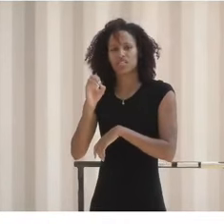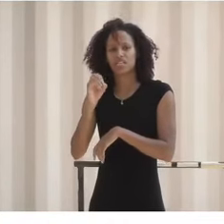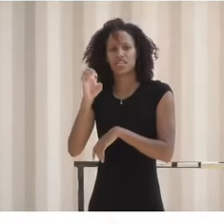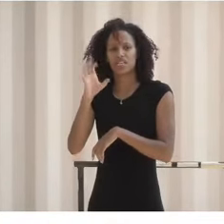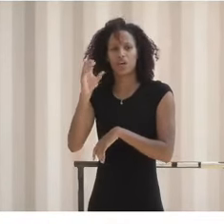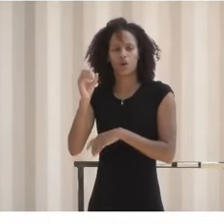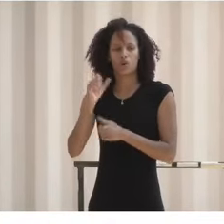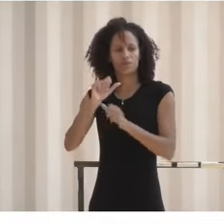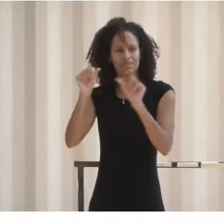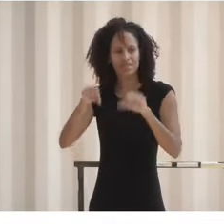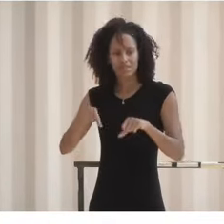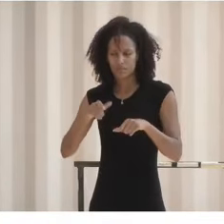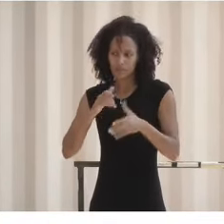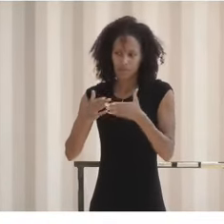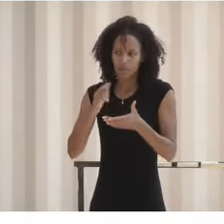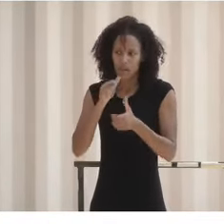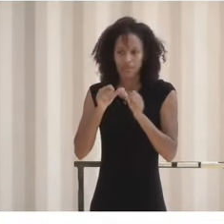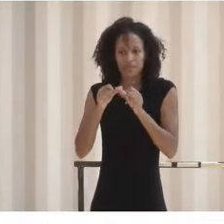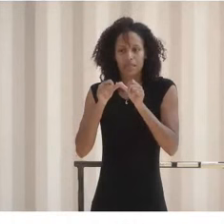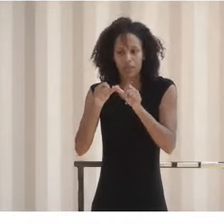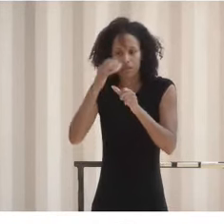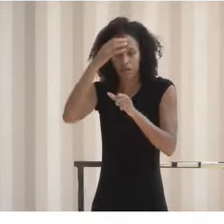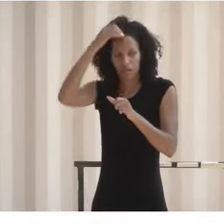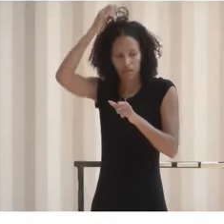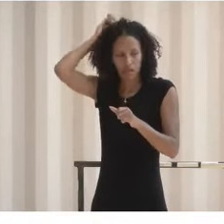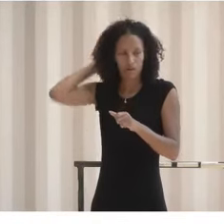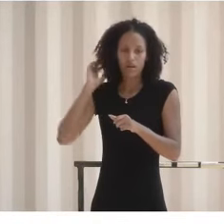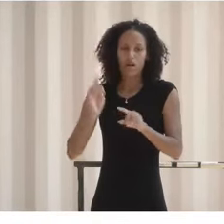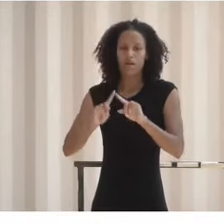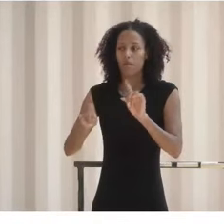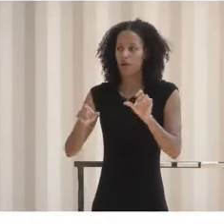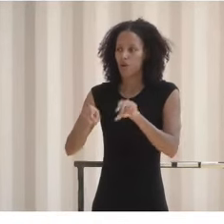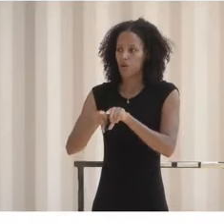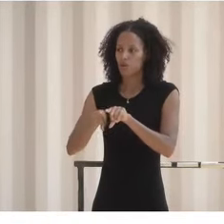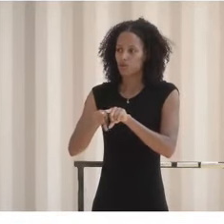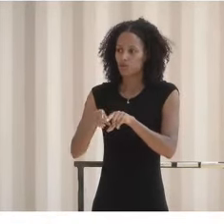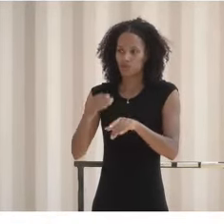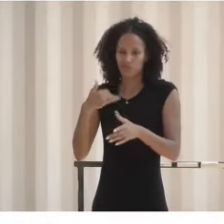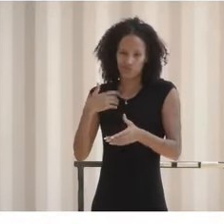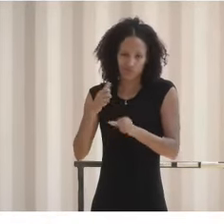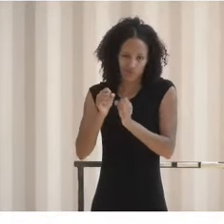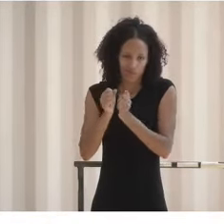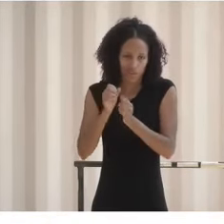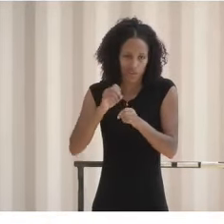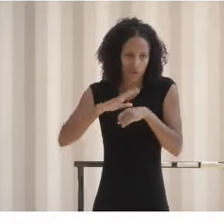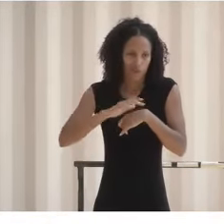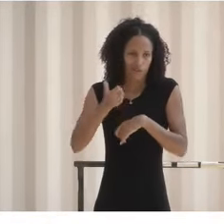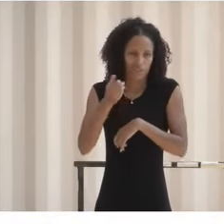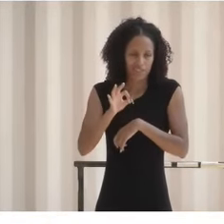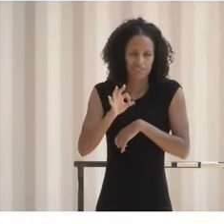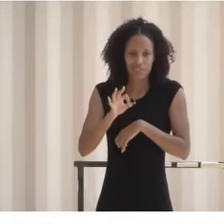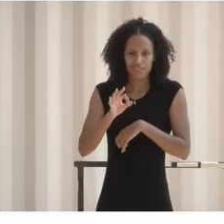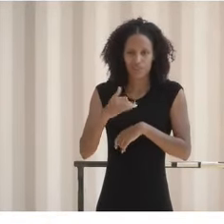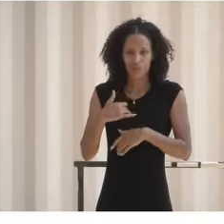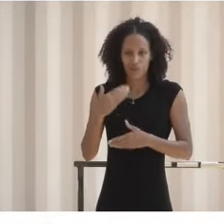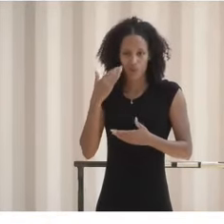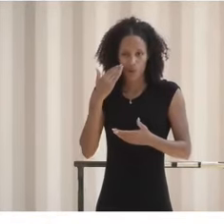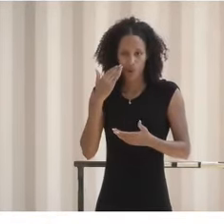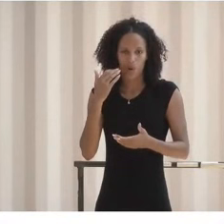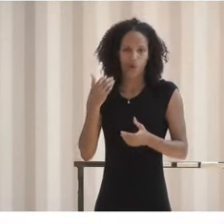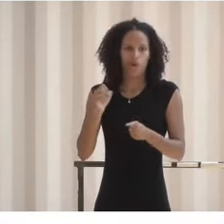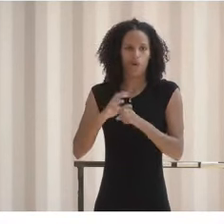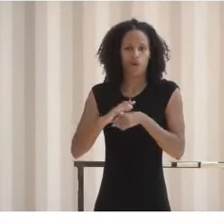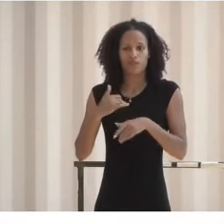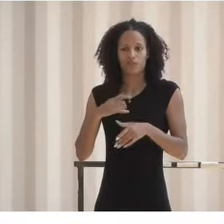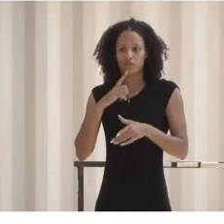might not be sustainable. And also, learning from COVID-19, we saw the shock that COVID can bring